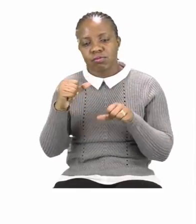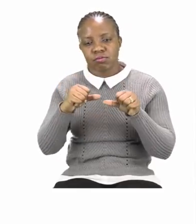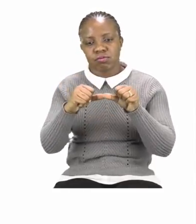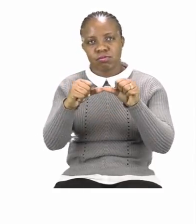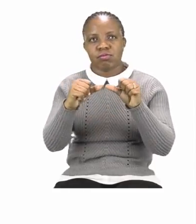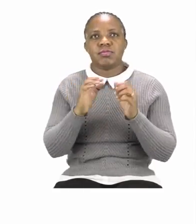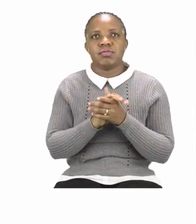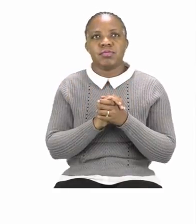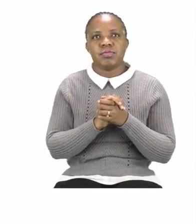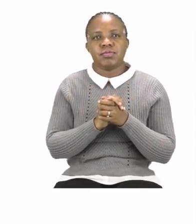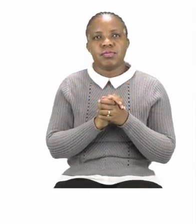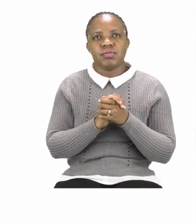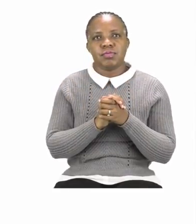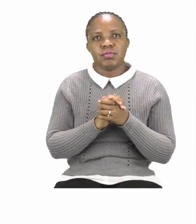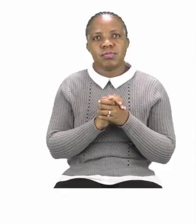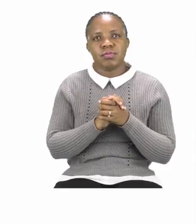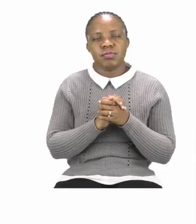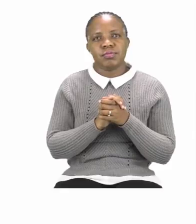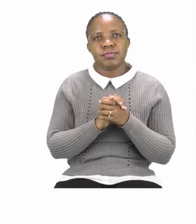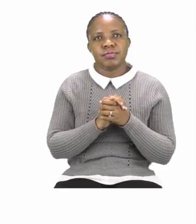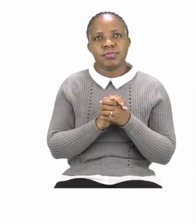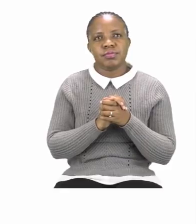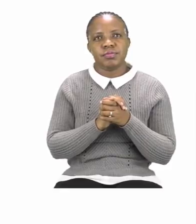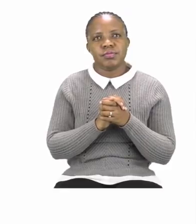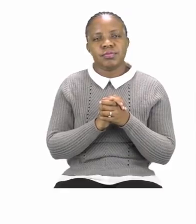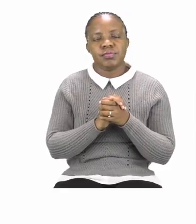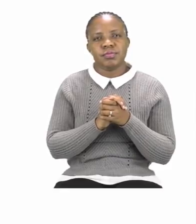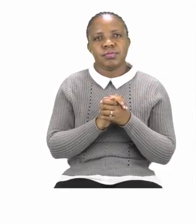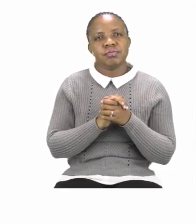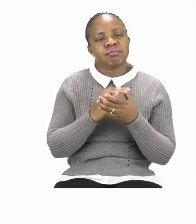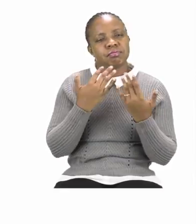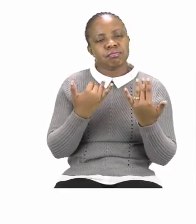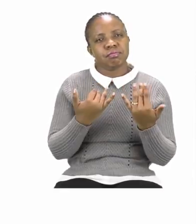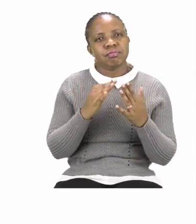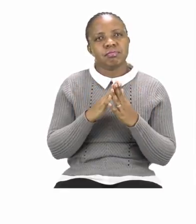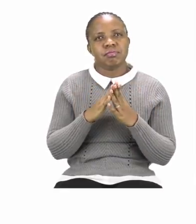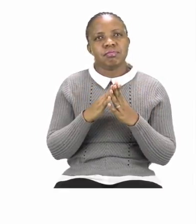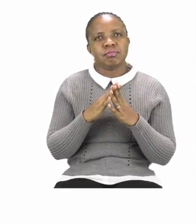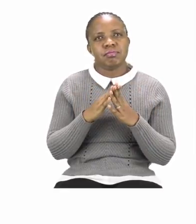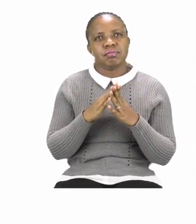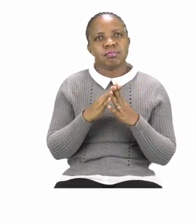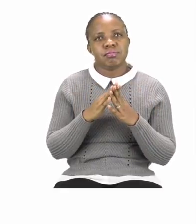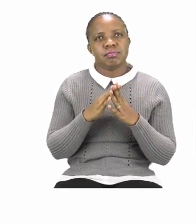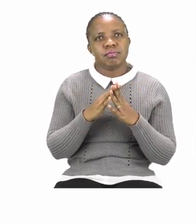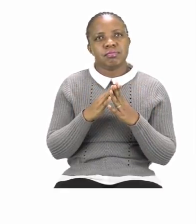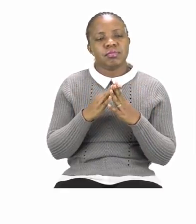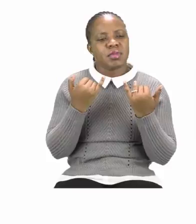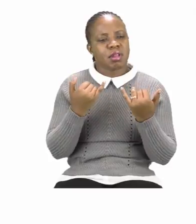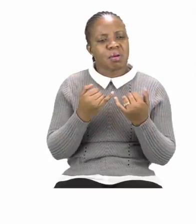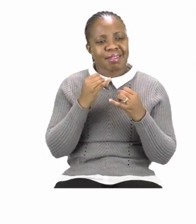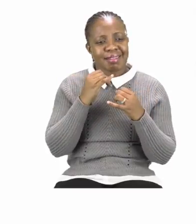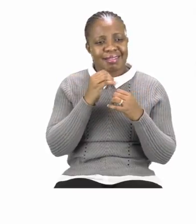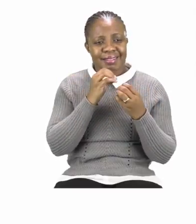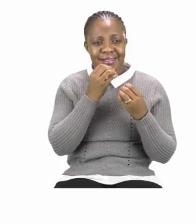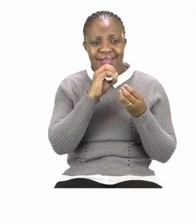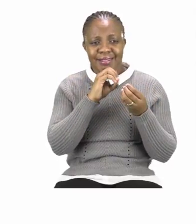smaller number going to the bigger number. Our smaller number here is the number 10. So